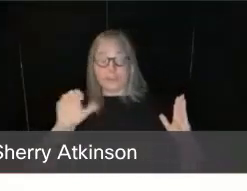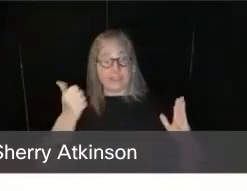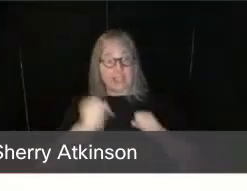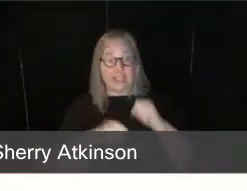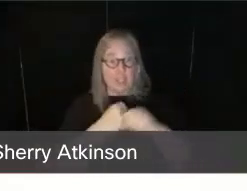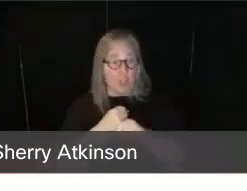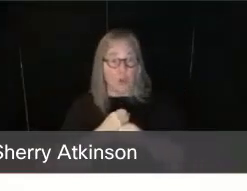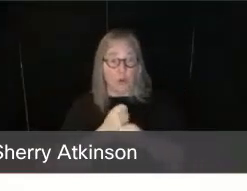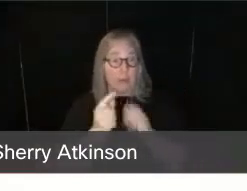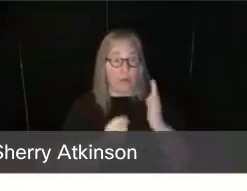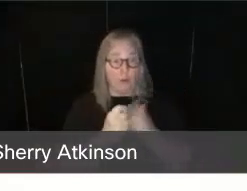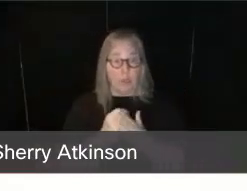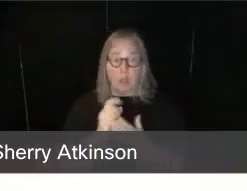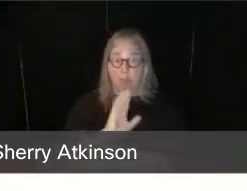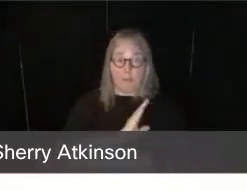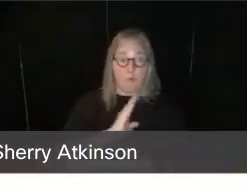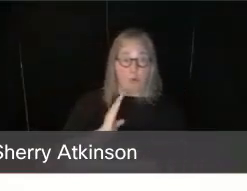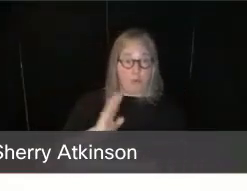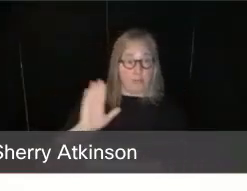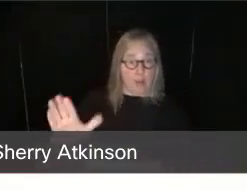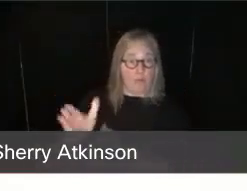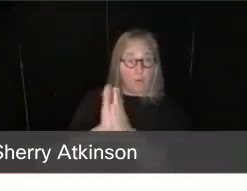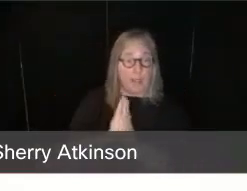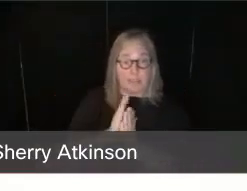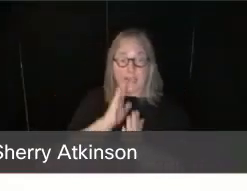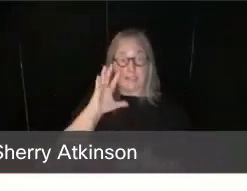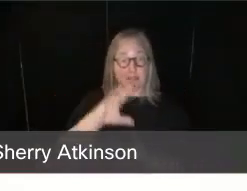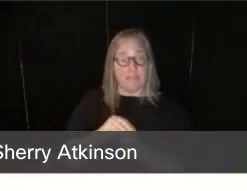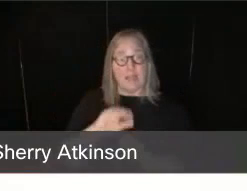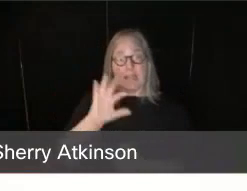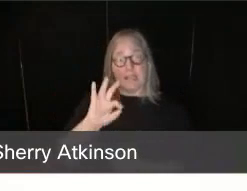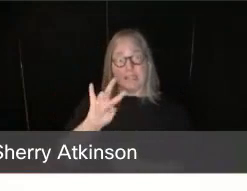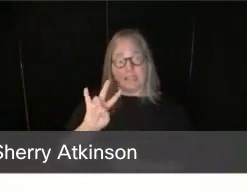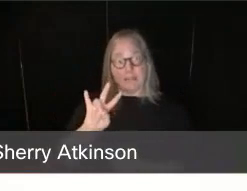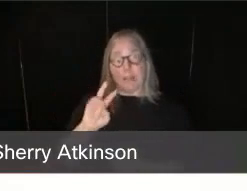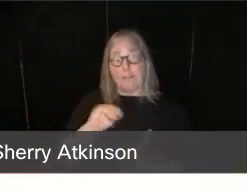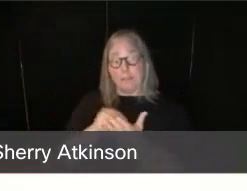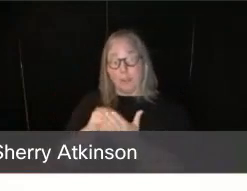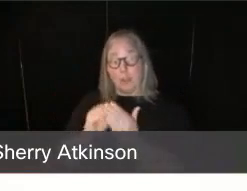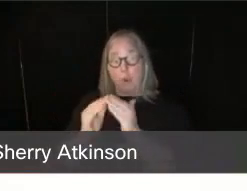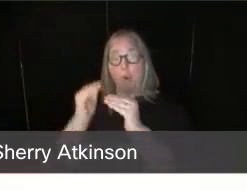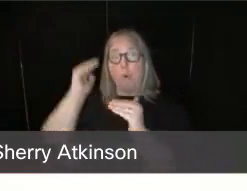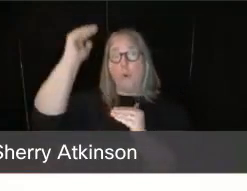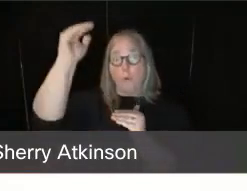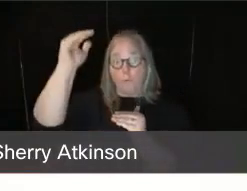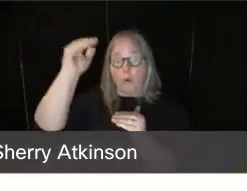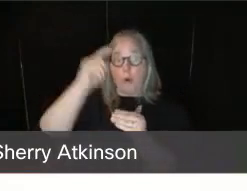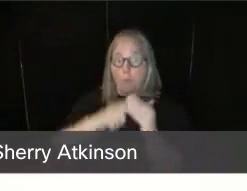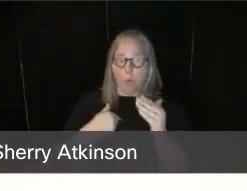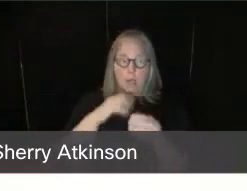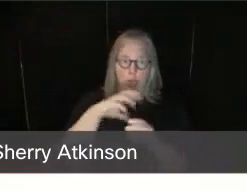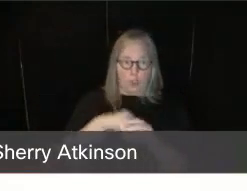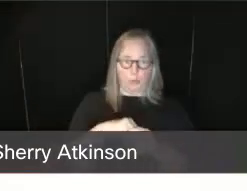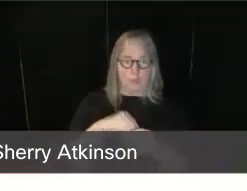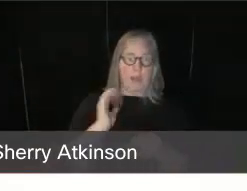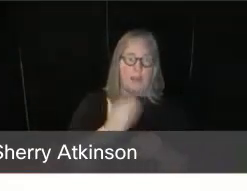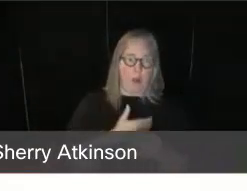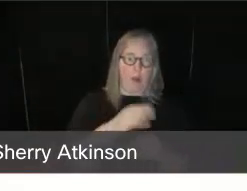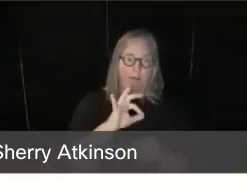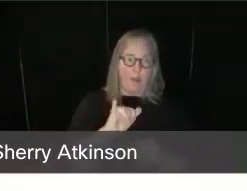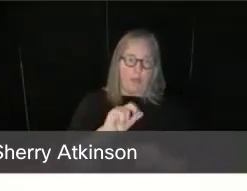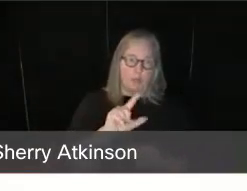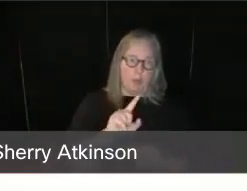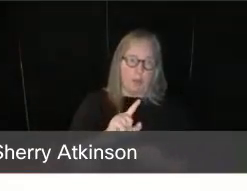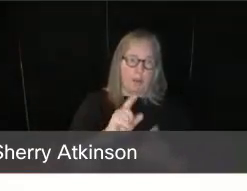board's request is $97 million above what we had included in the FY21 budget for the